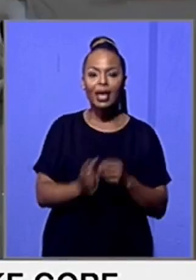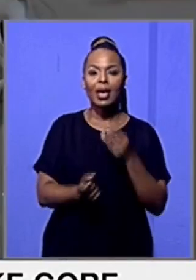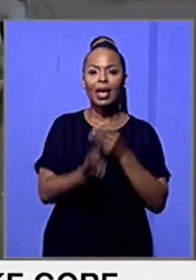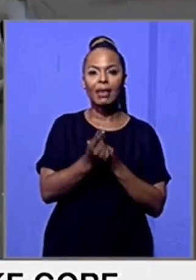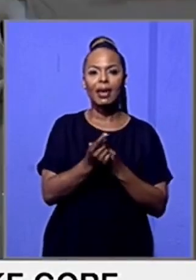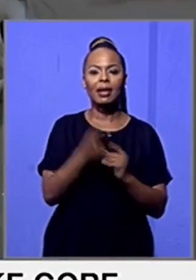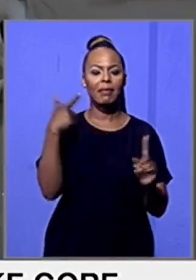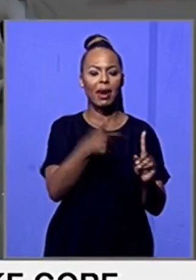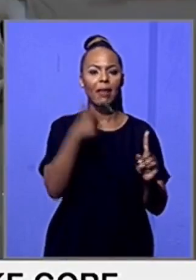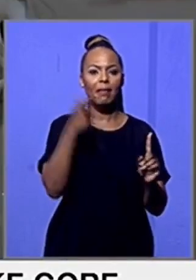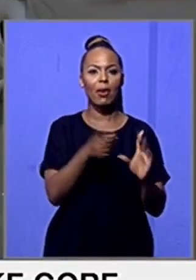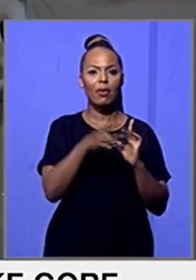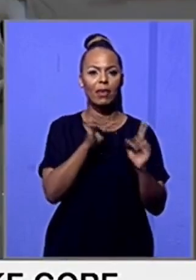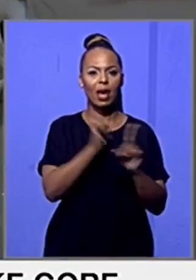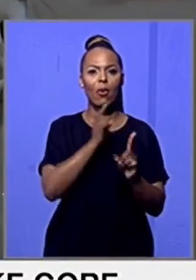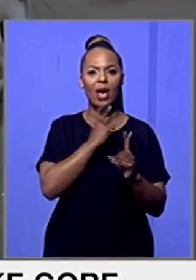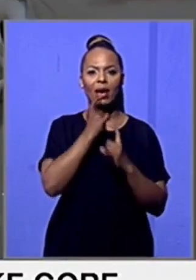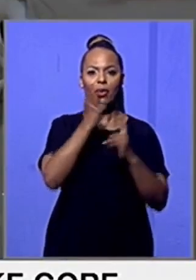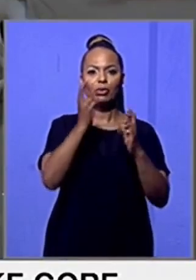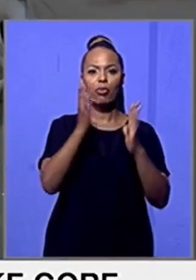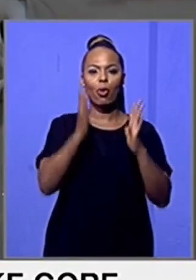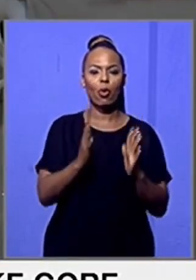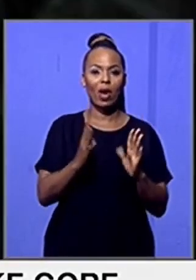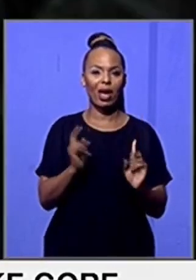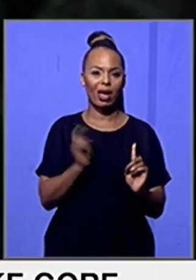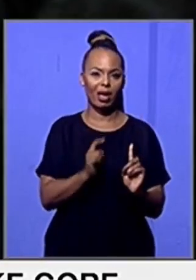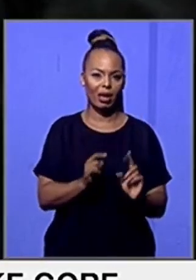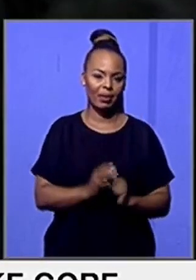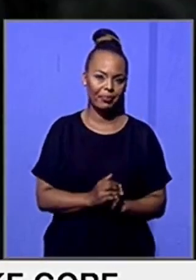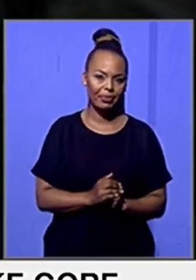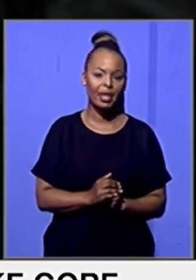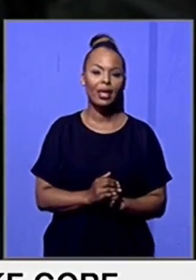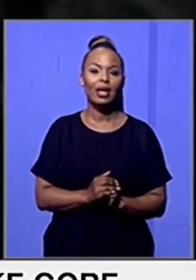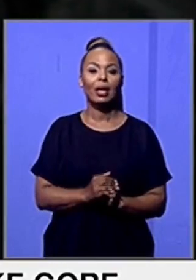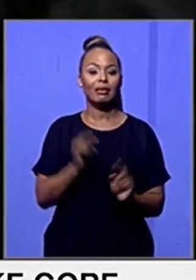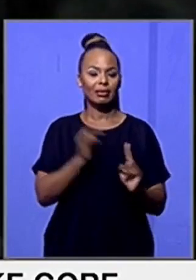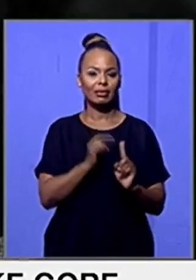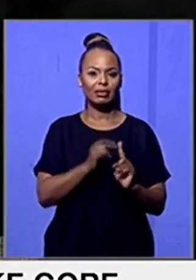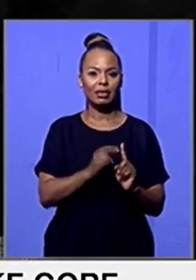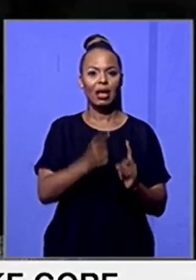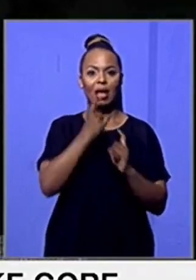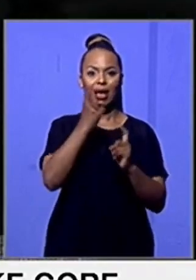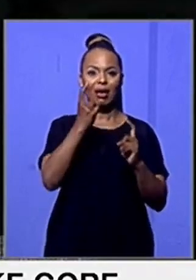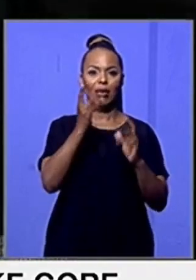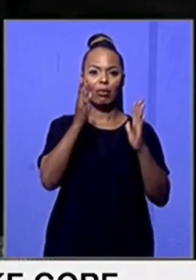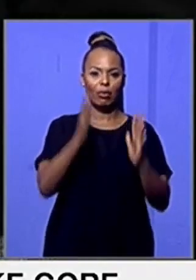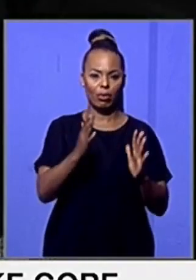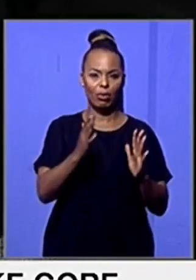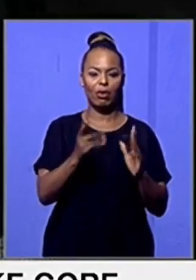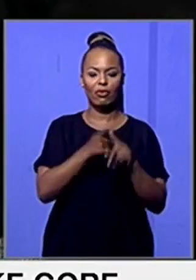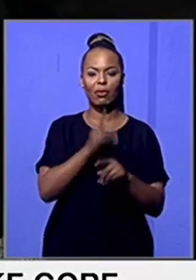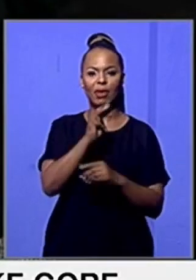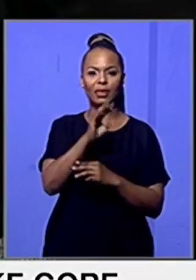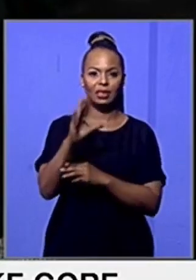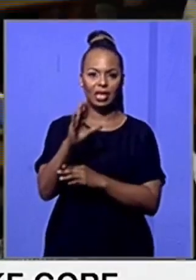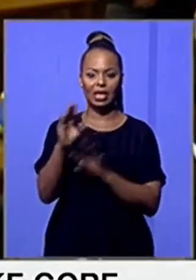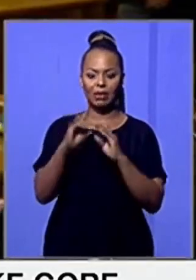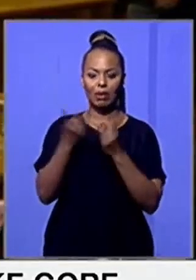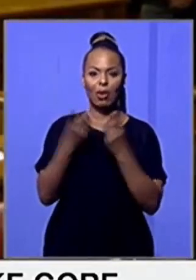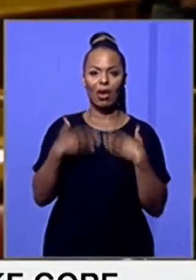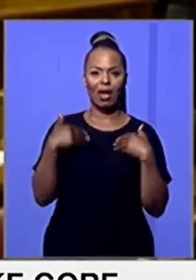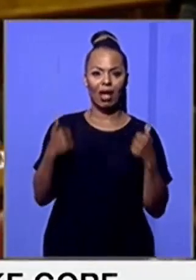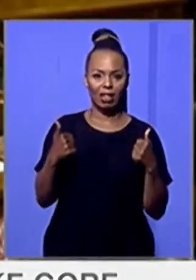ga ntlo ya gagwe kwa Winchester Hill borwa ba Johannesburg. Babita yo a neng e le motlhankela mogolo kwa lefapheng la boitekanelo mono